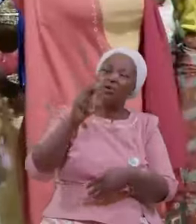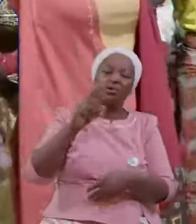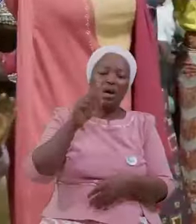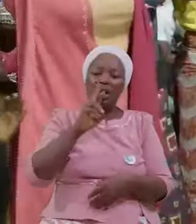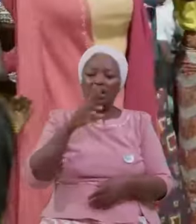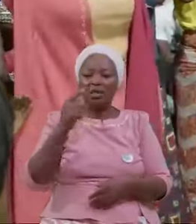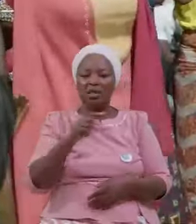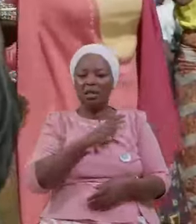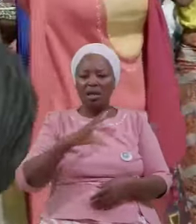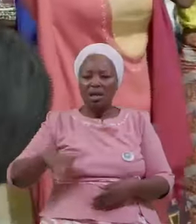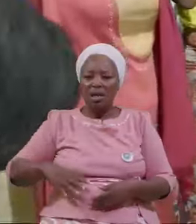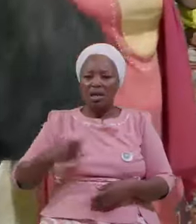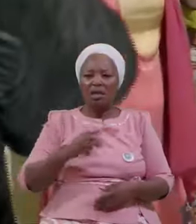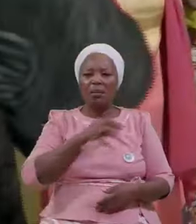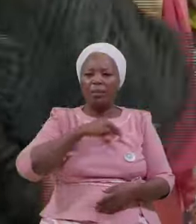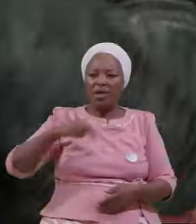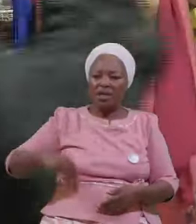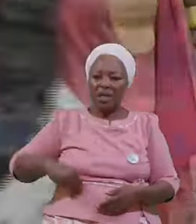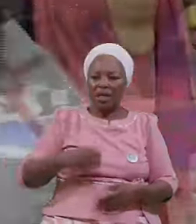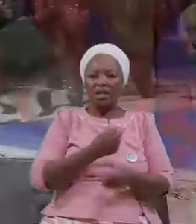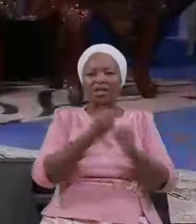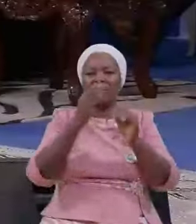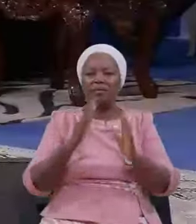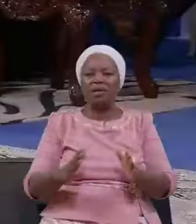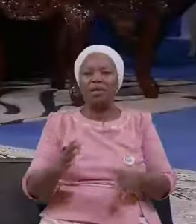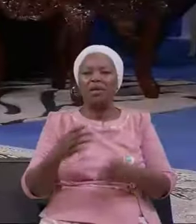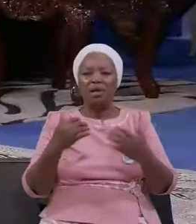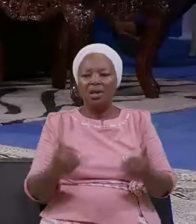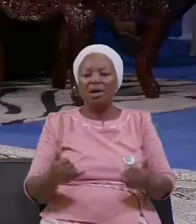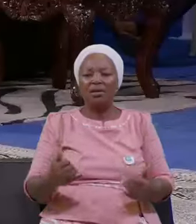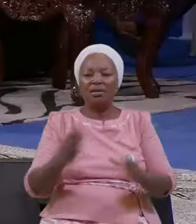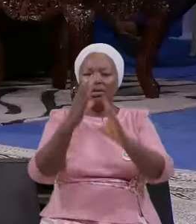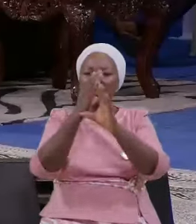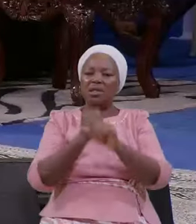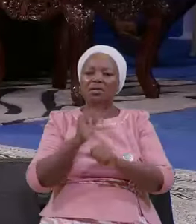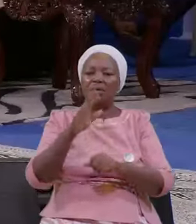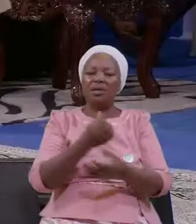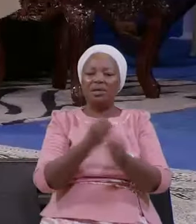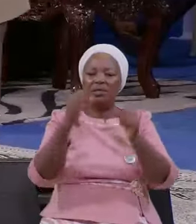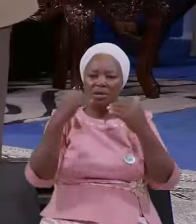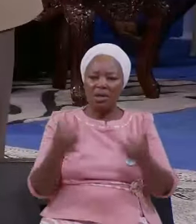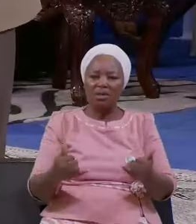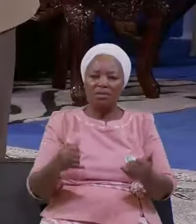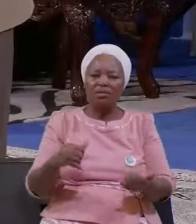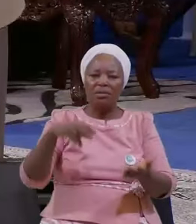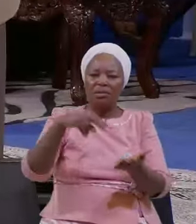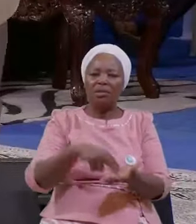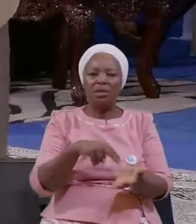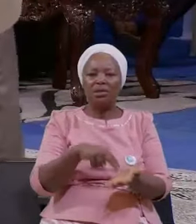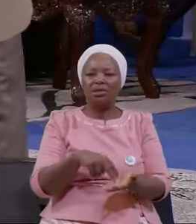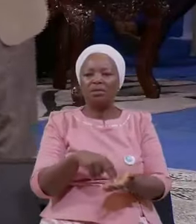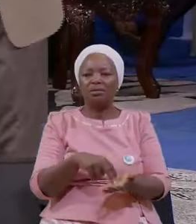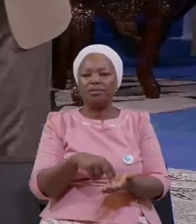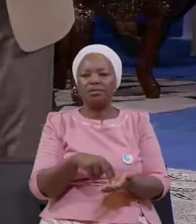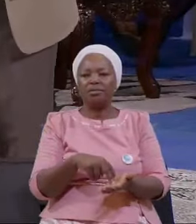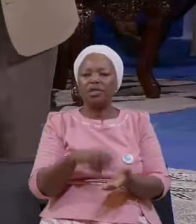Savior, and I receive your salvation right now. Keep on standing. Just say